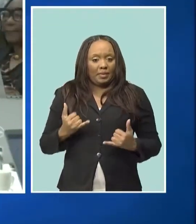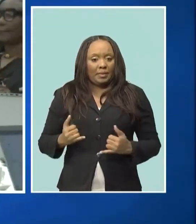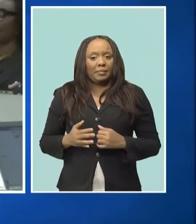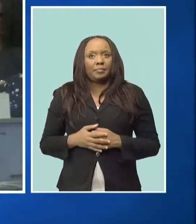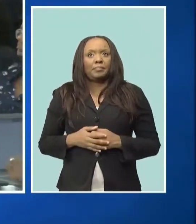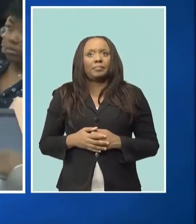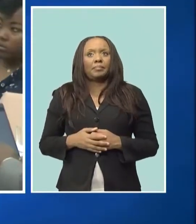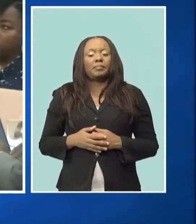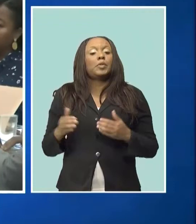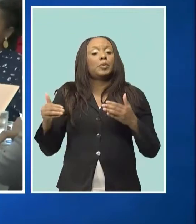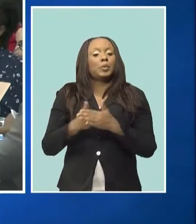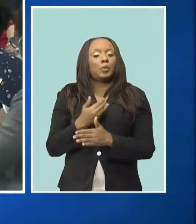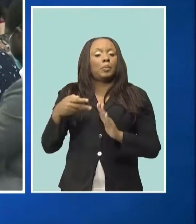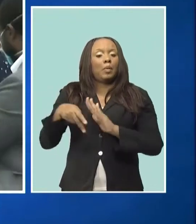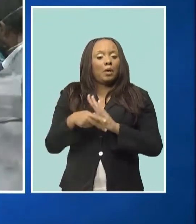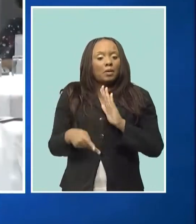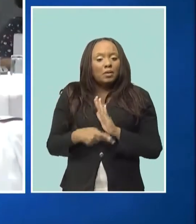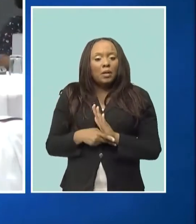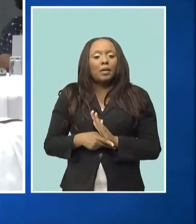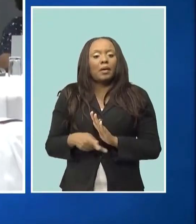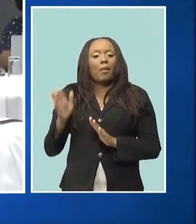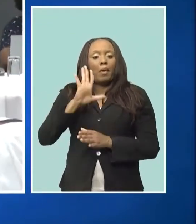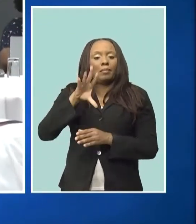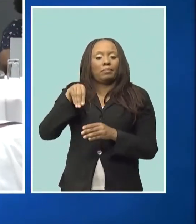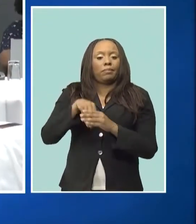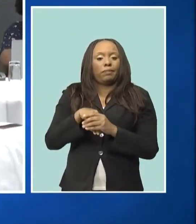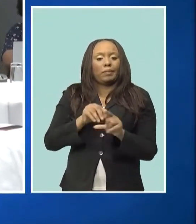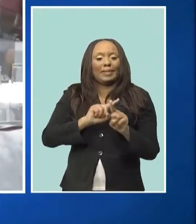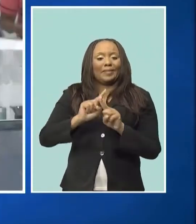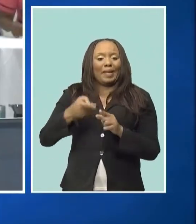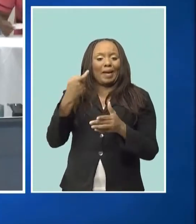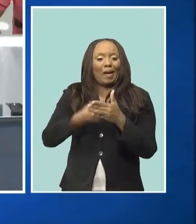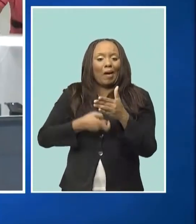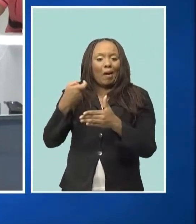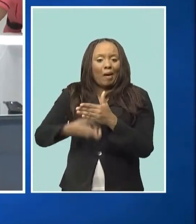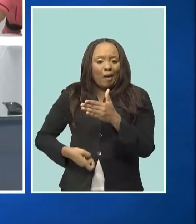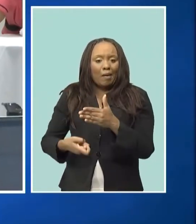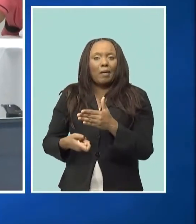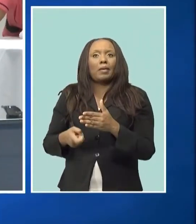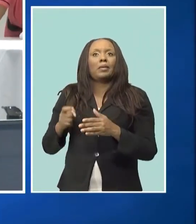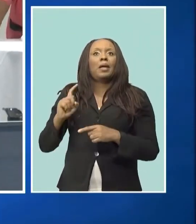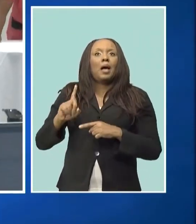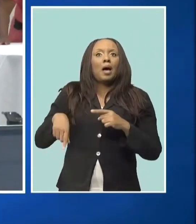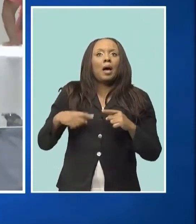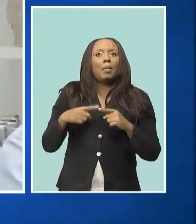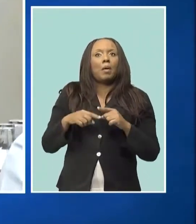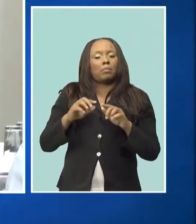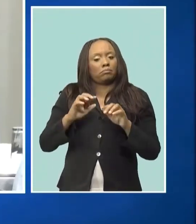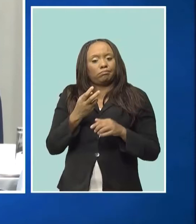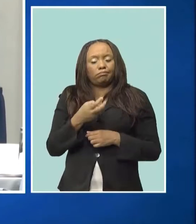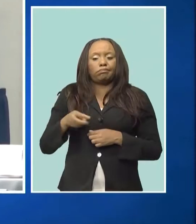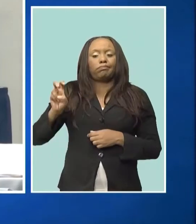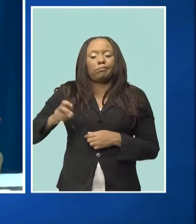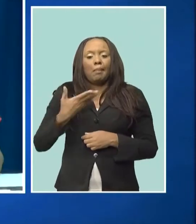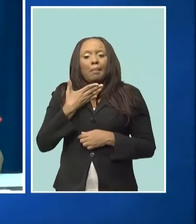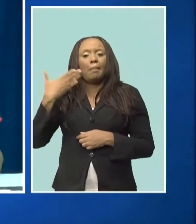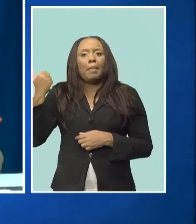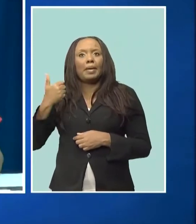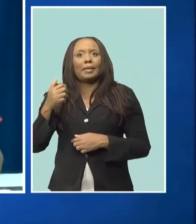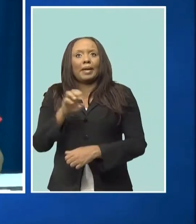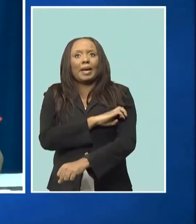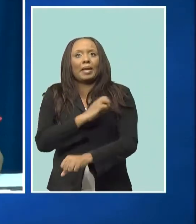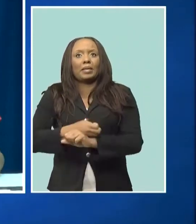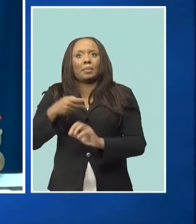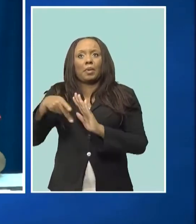will see the new document factoring in associated costs involved in the transition, among other things. We have a national